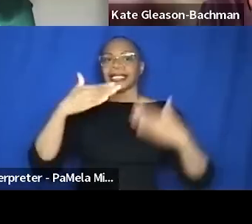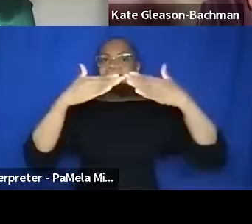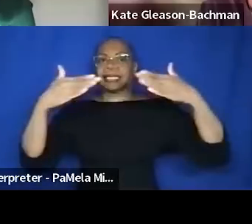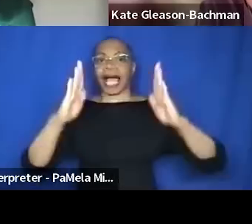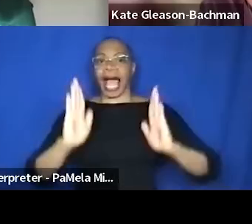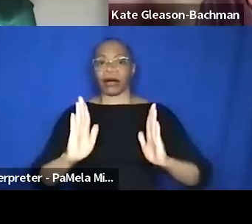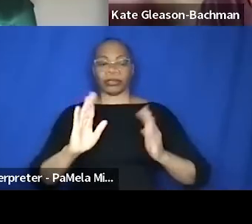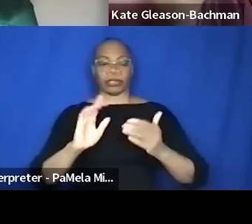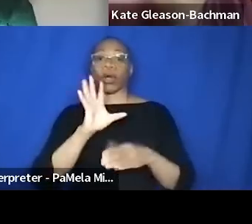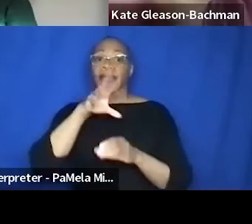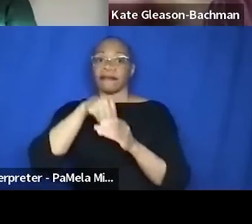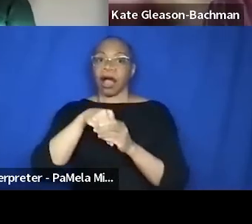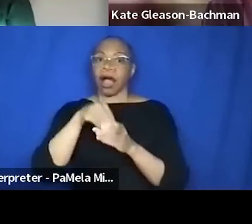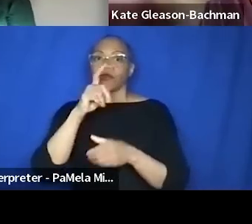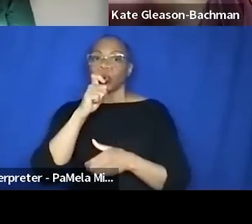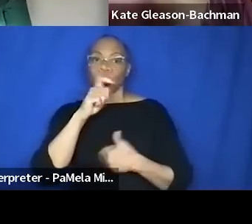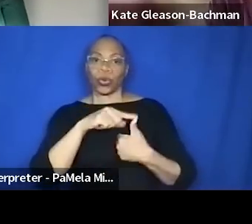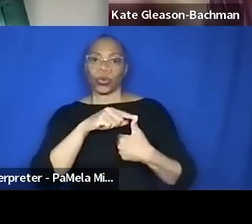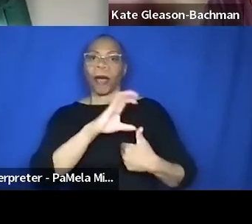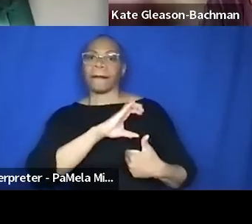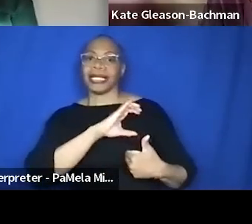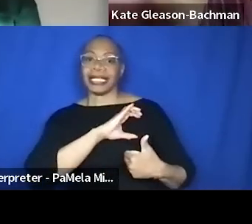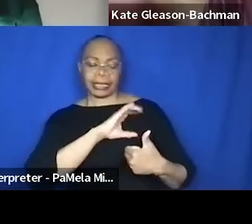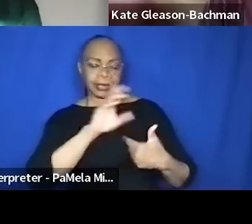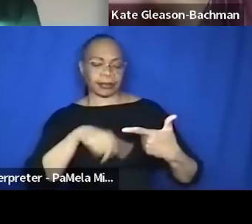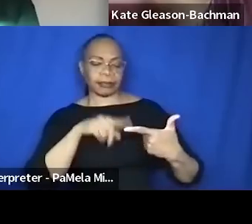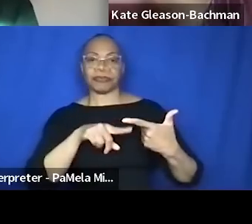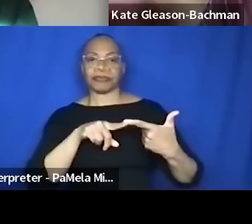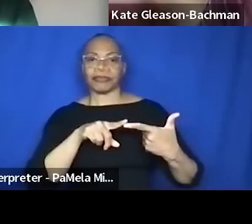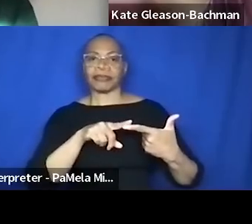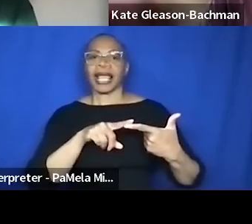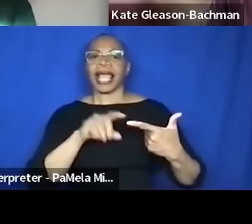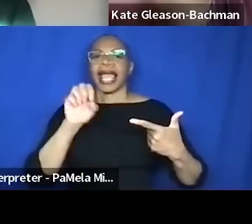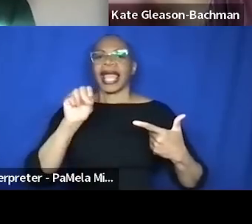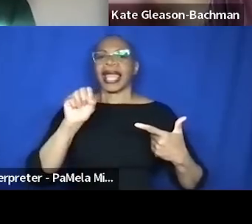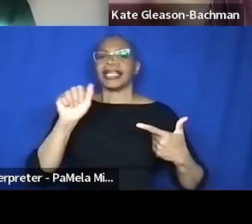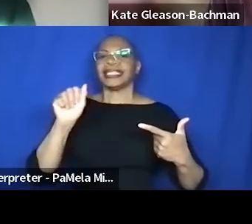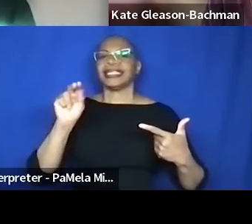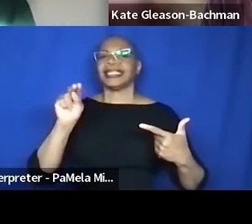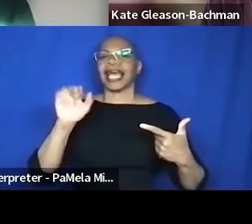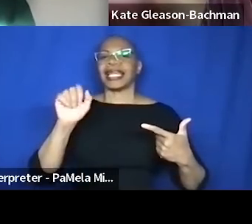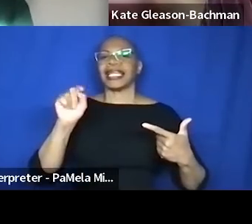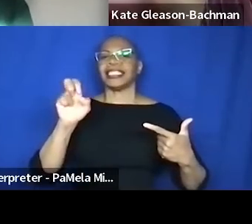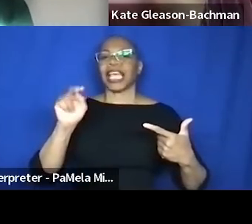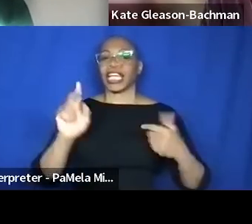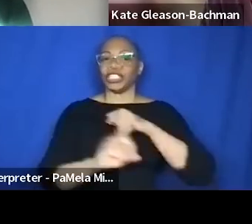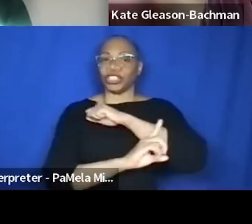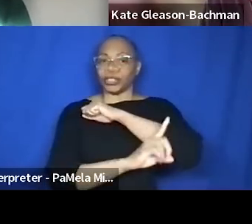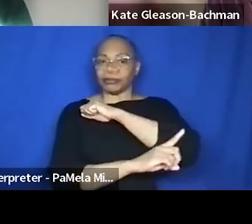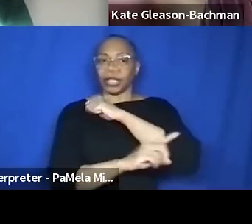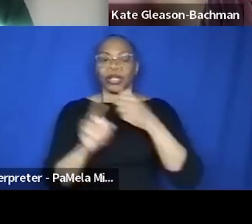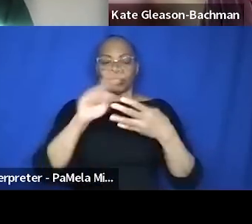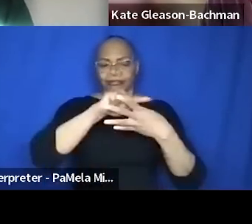It's the police and the sanitation. So those four here are all